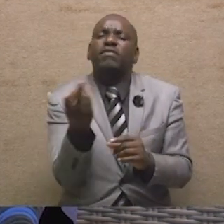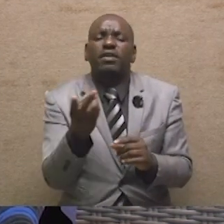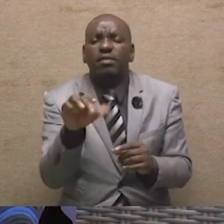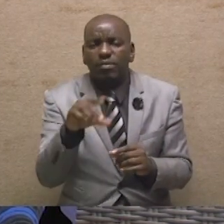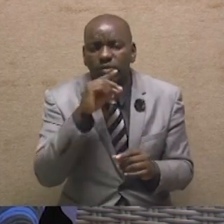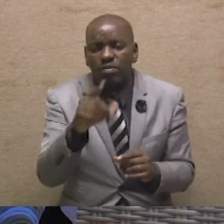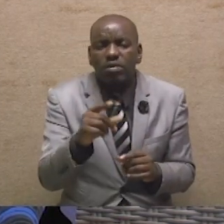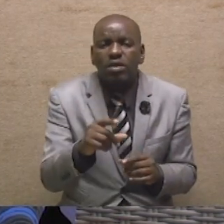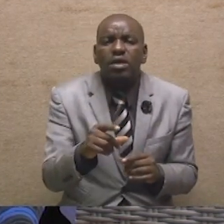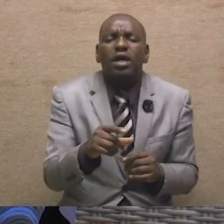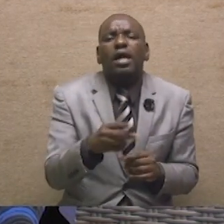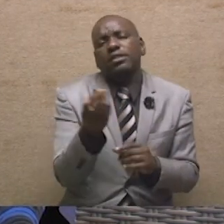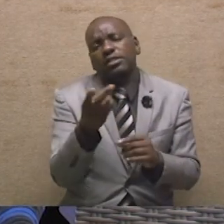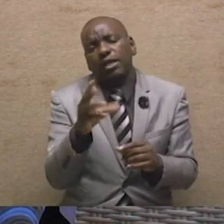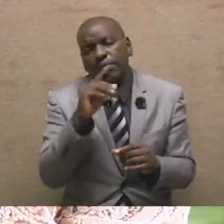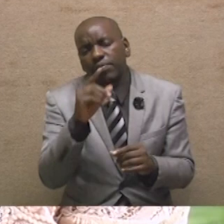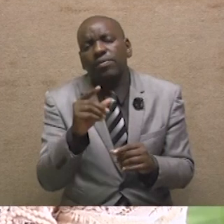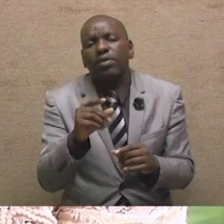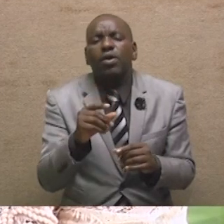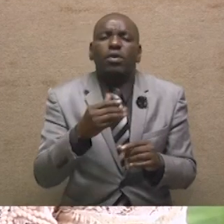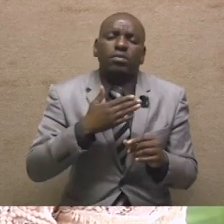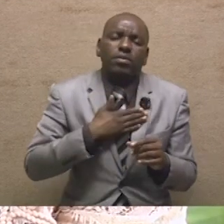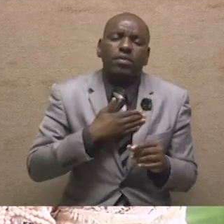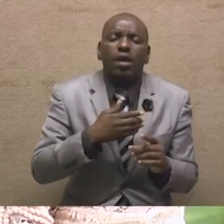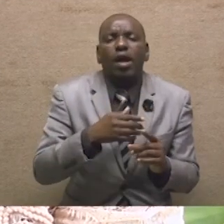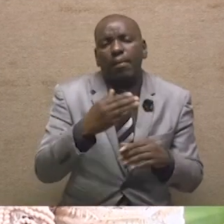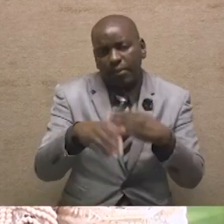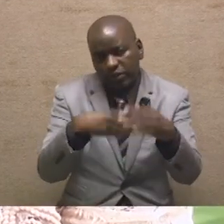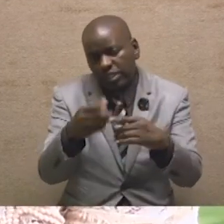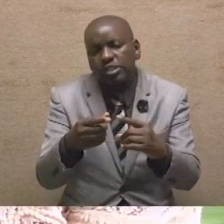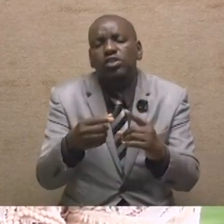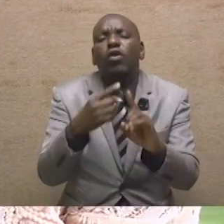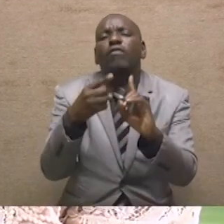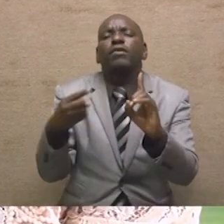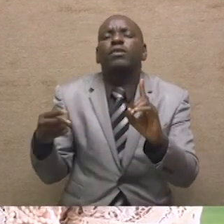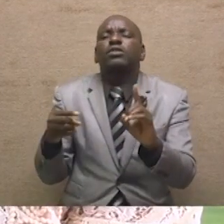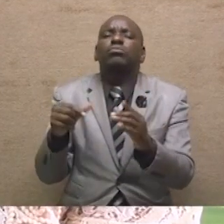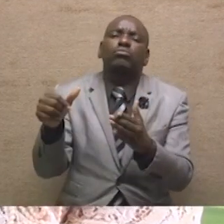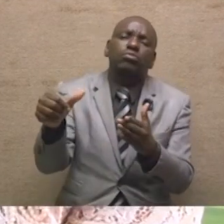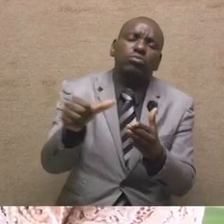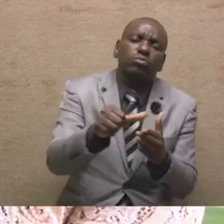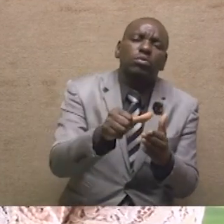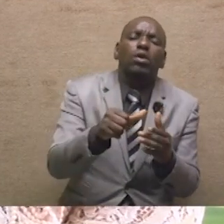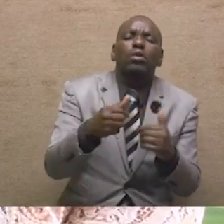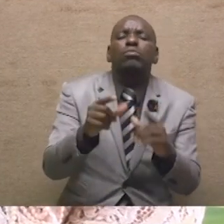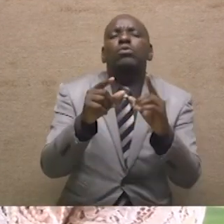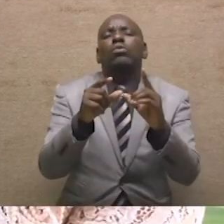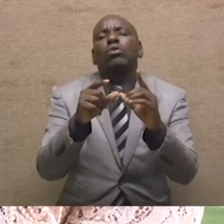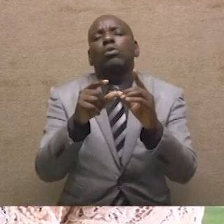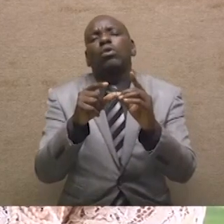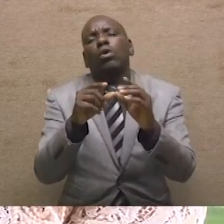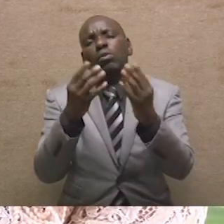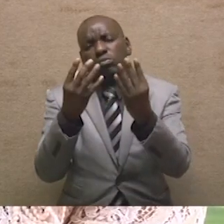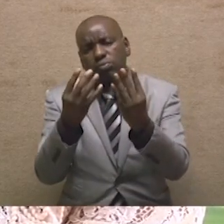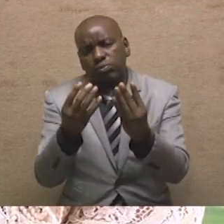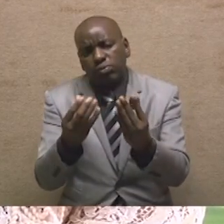and we really appreciate the process of the ministry getting to be less strict on the criteria